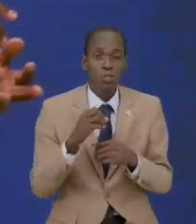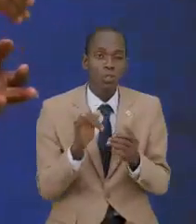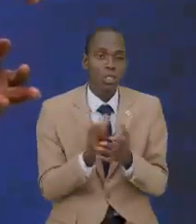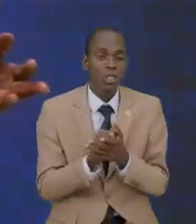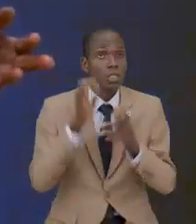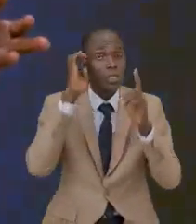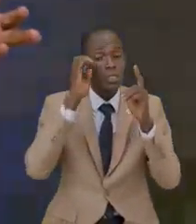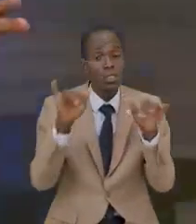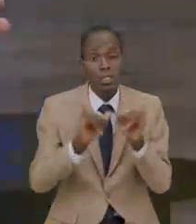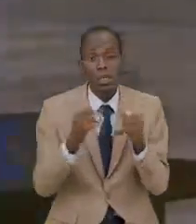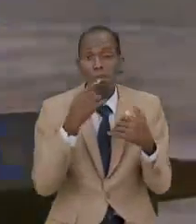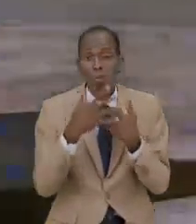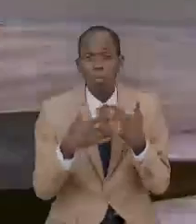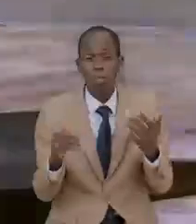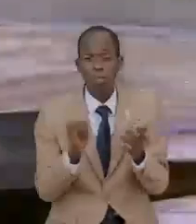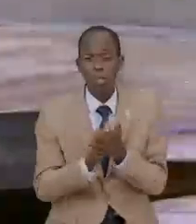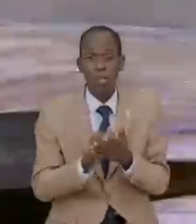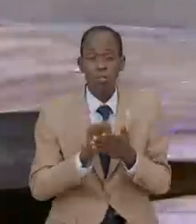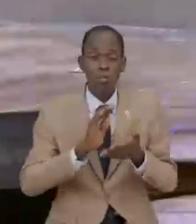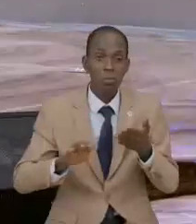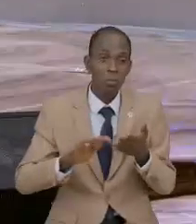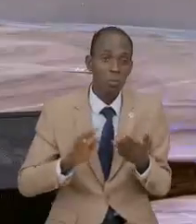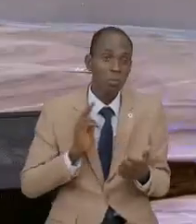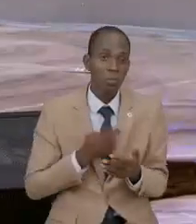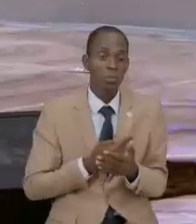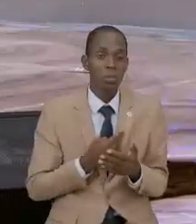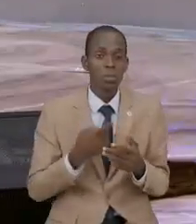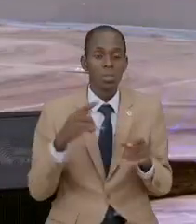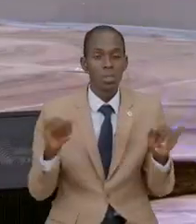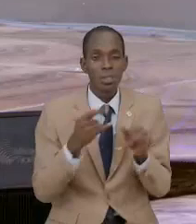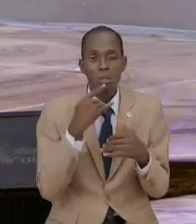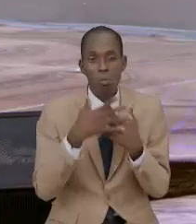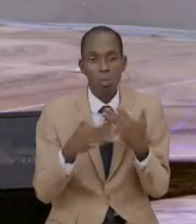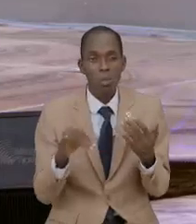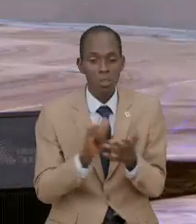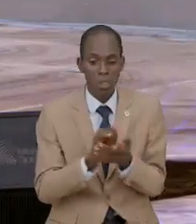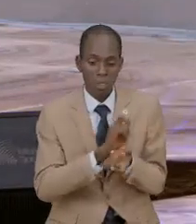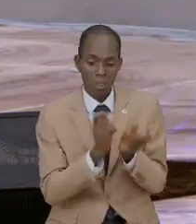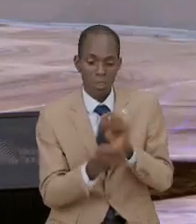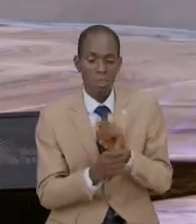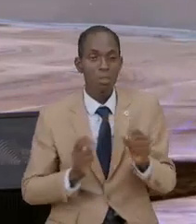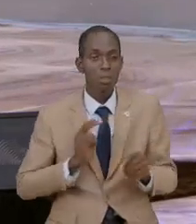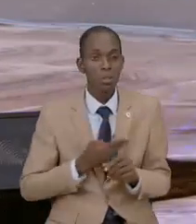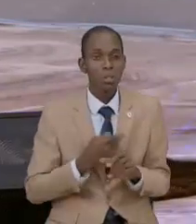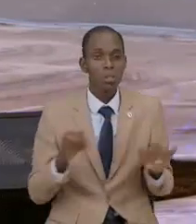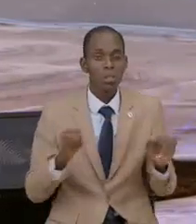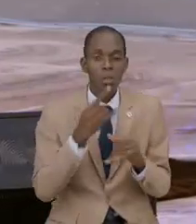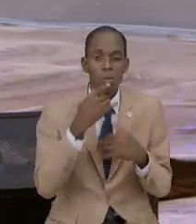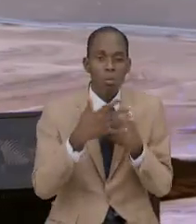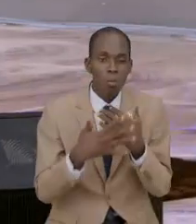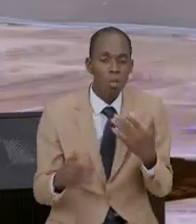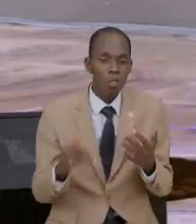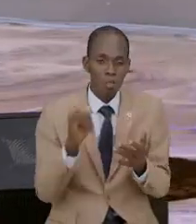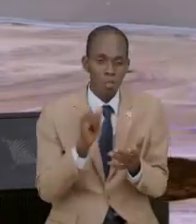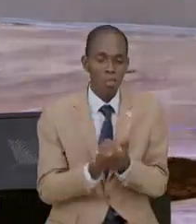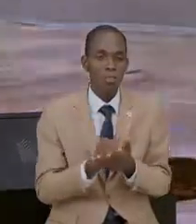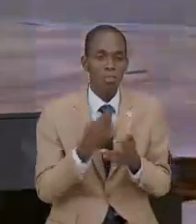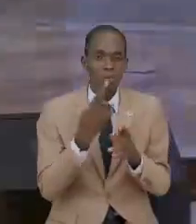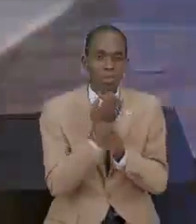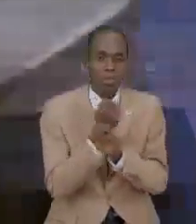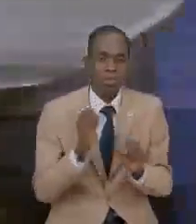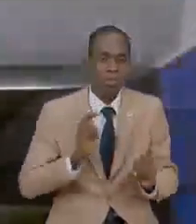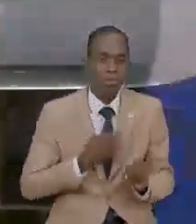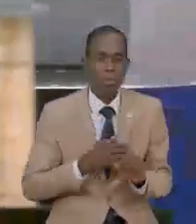us, that changed us, that redeemed us, the same blood that